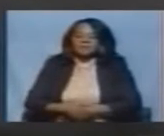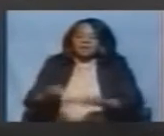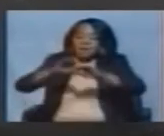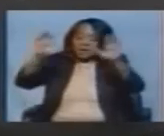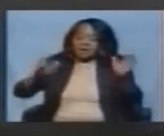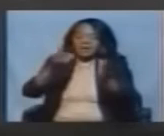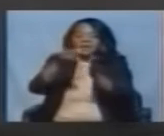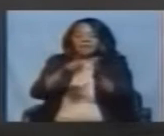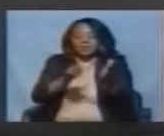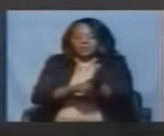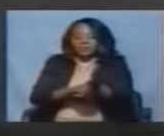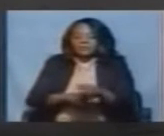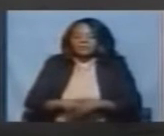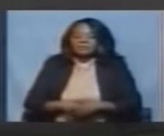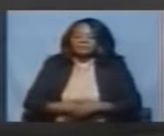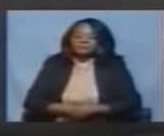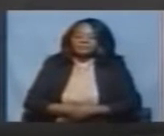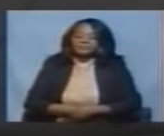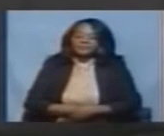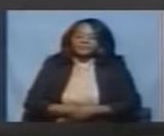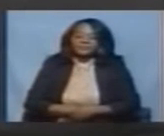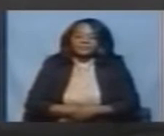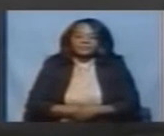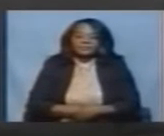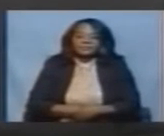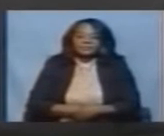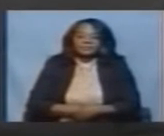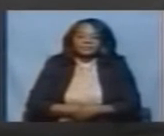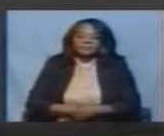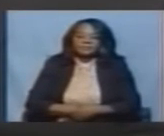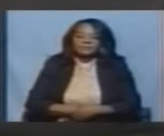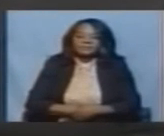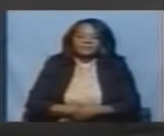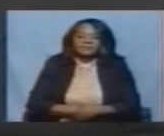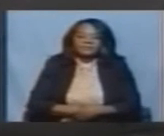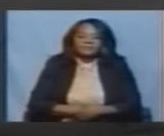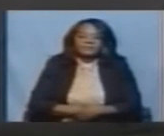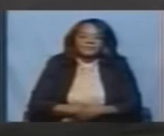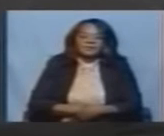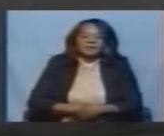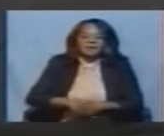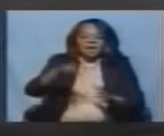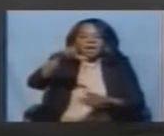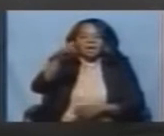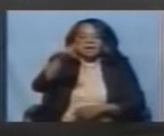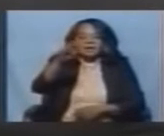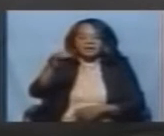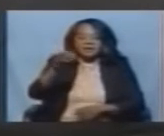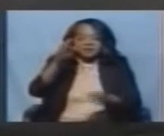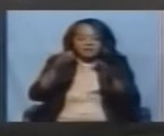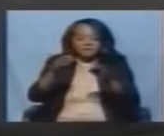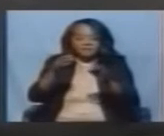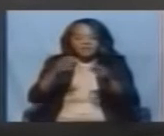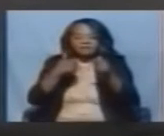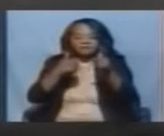things, okay? And if we followed to the letter what the act say, would